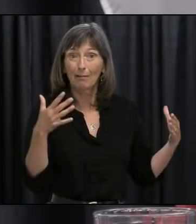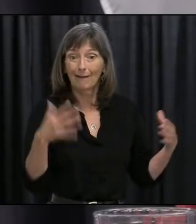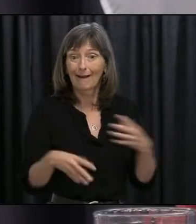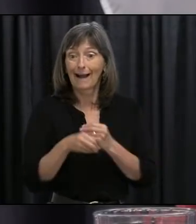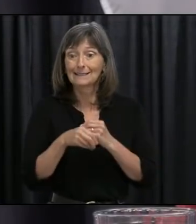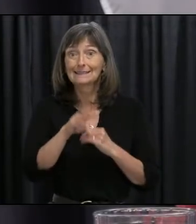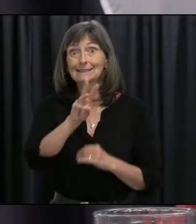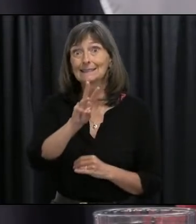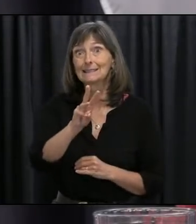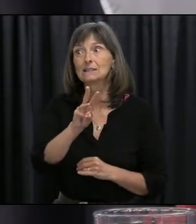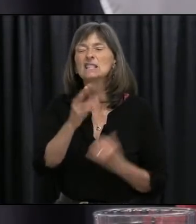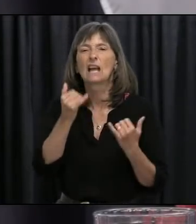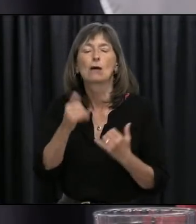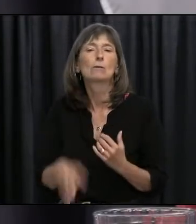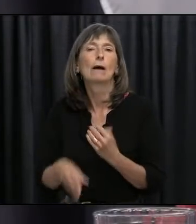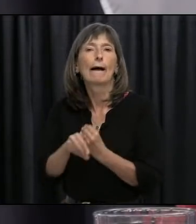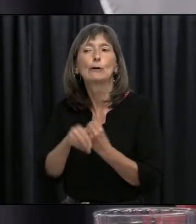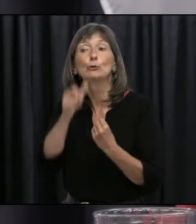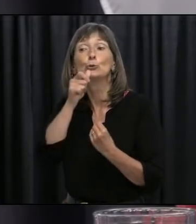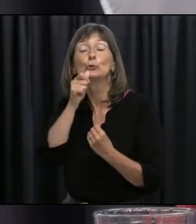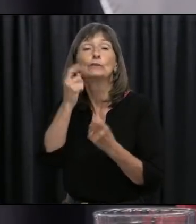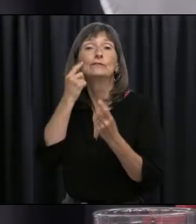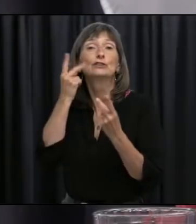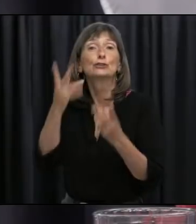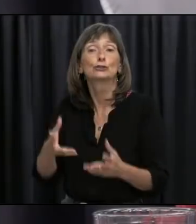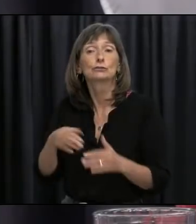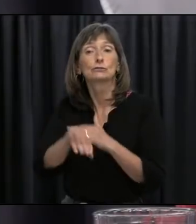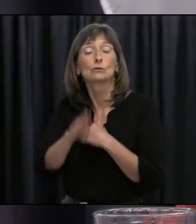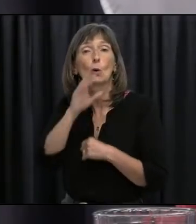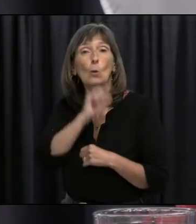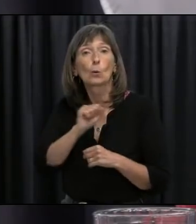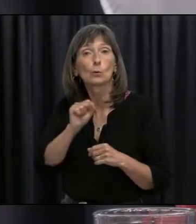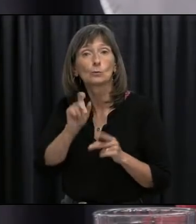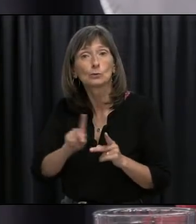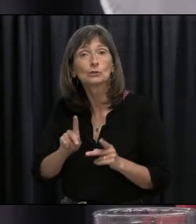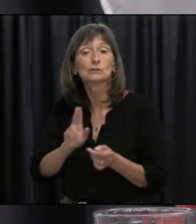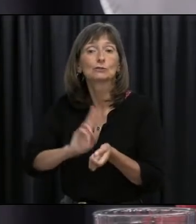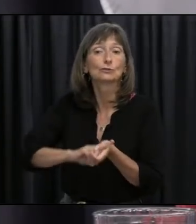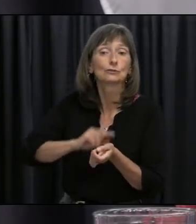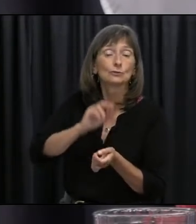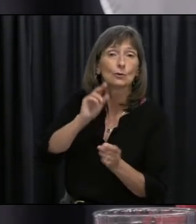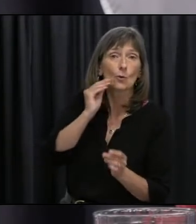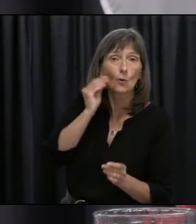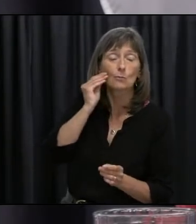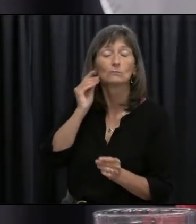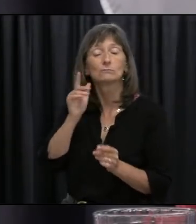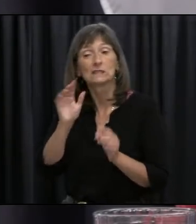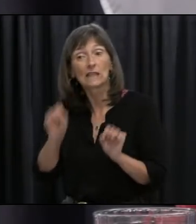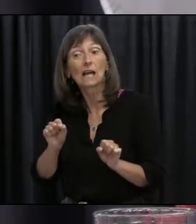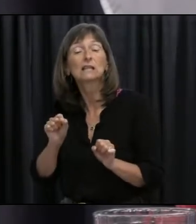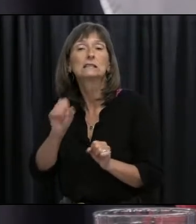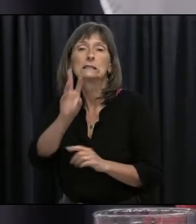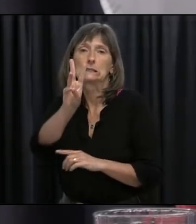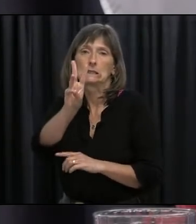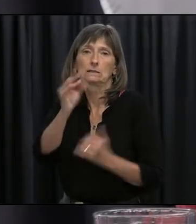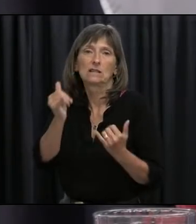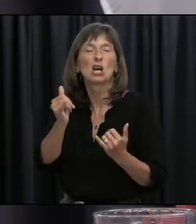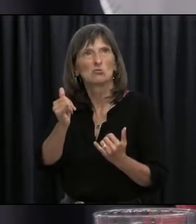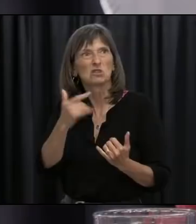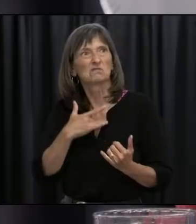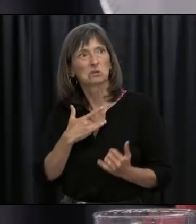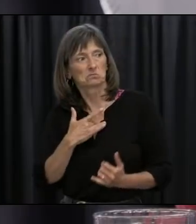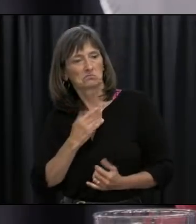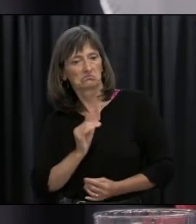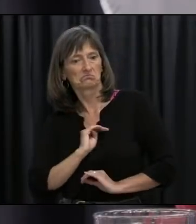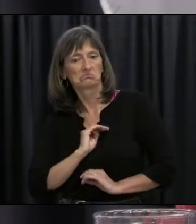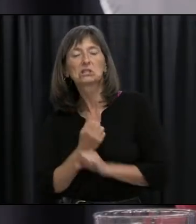on hard science about the number of different contacts in a day and the level of risk associated with it. 6 is an acceptable